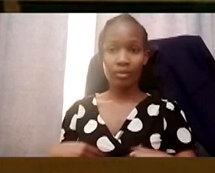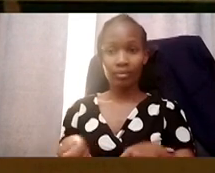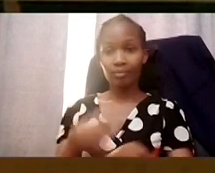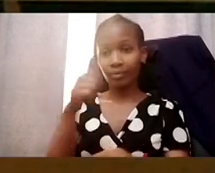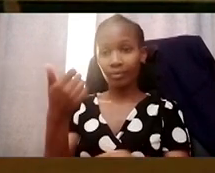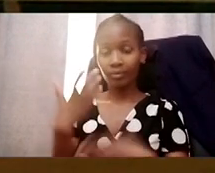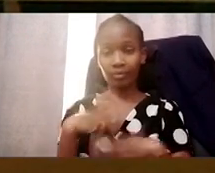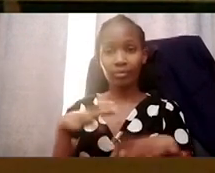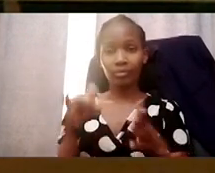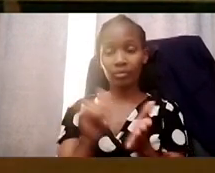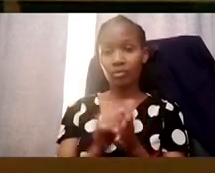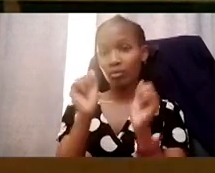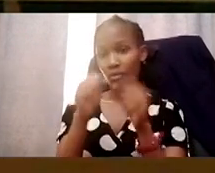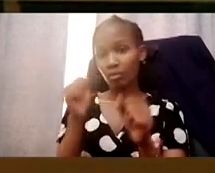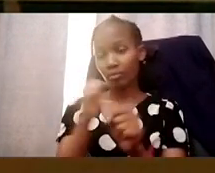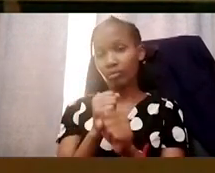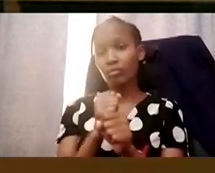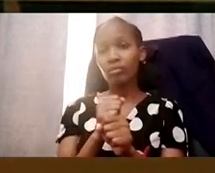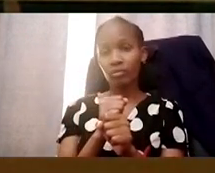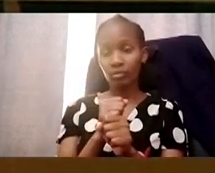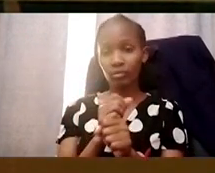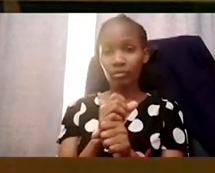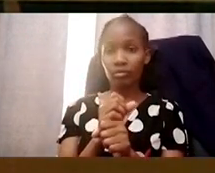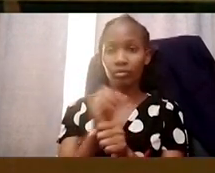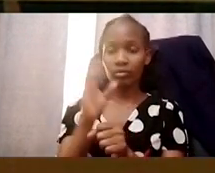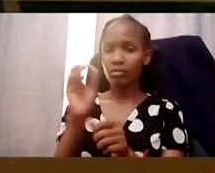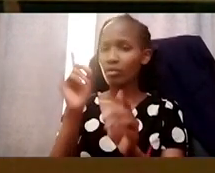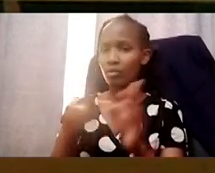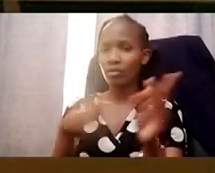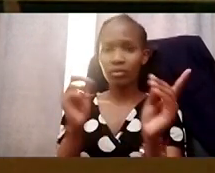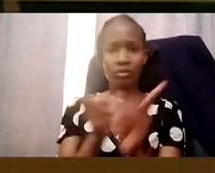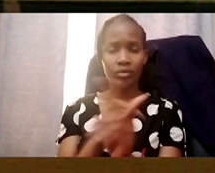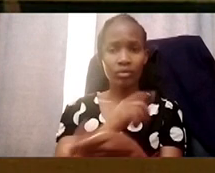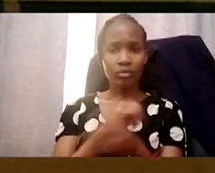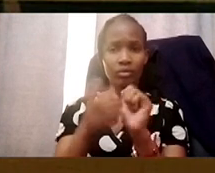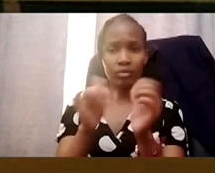do. So, what different sports do they participate in